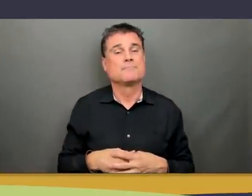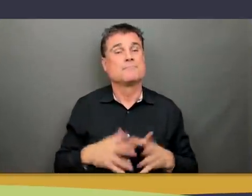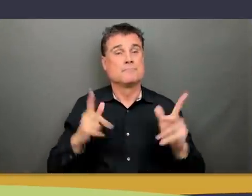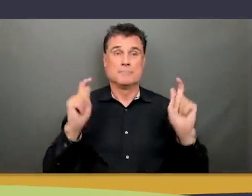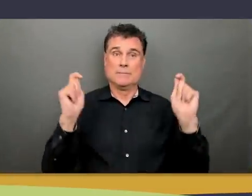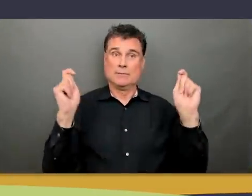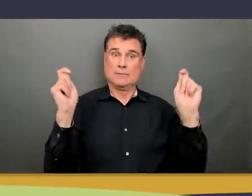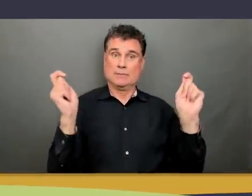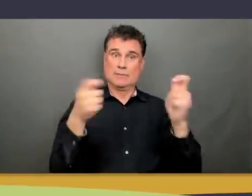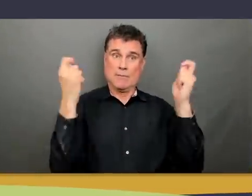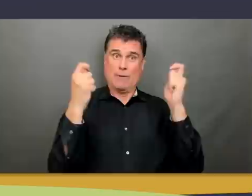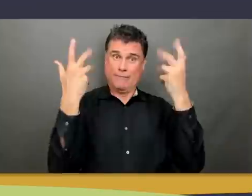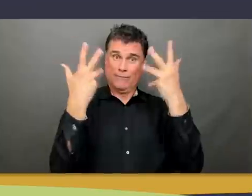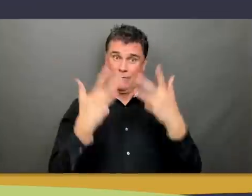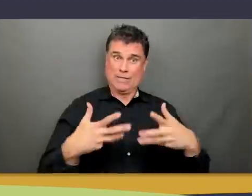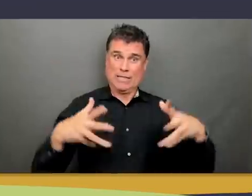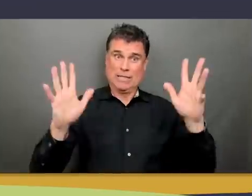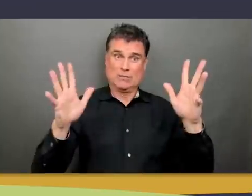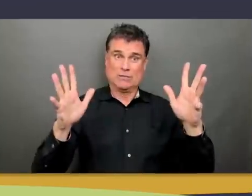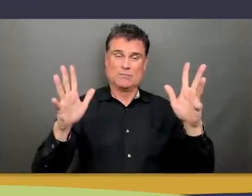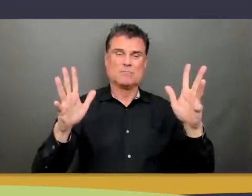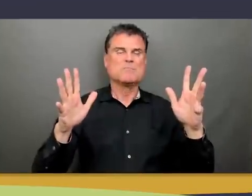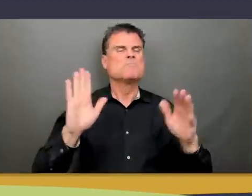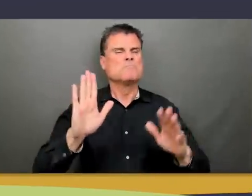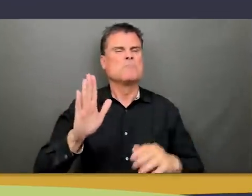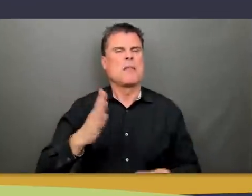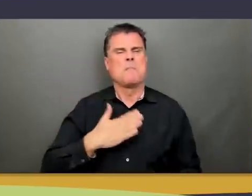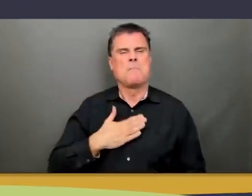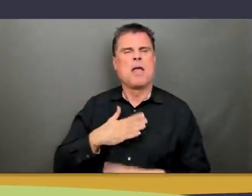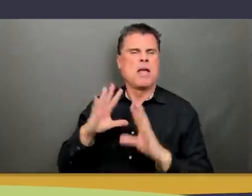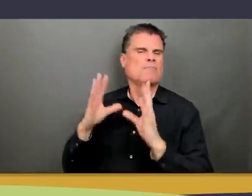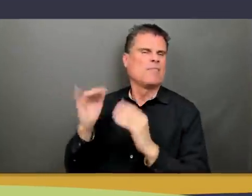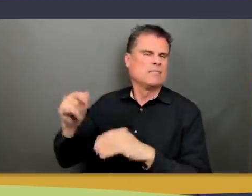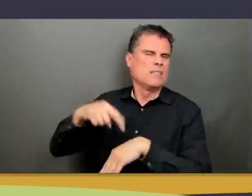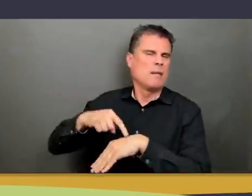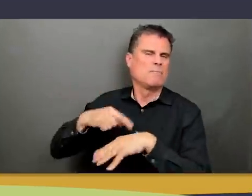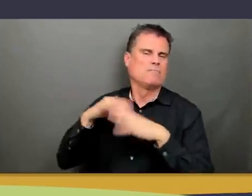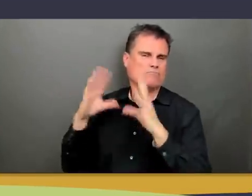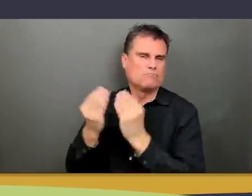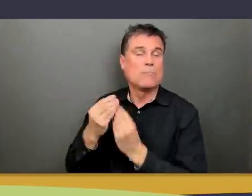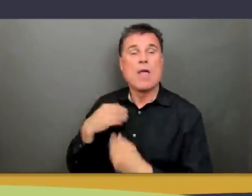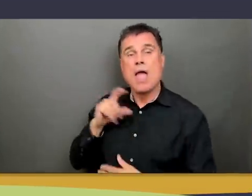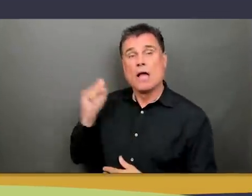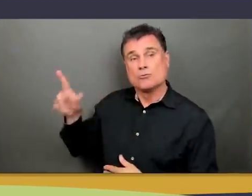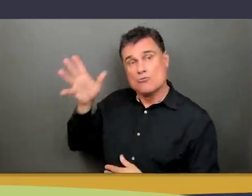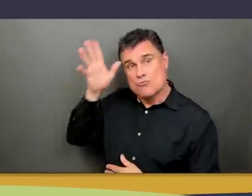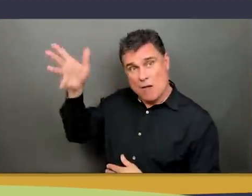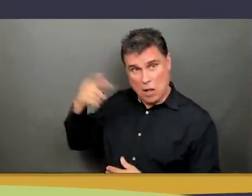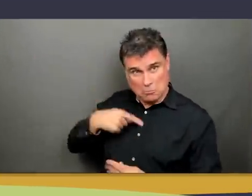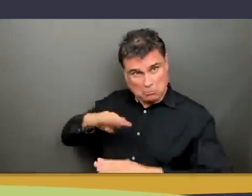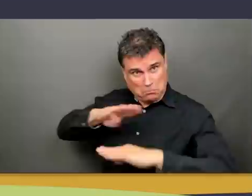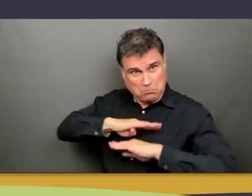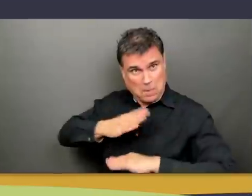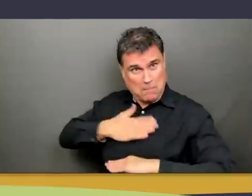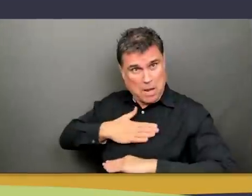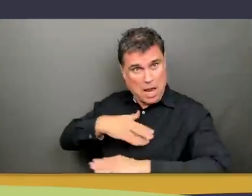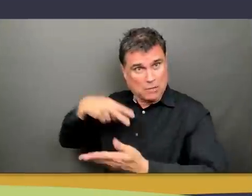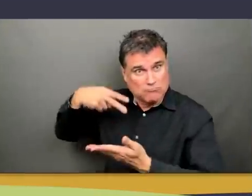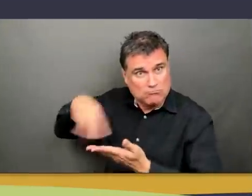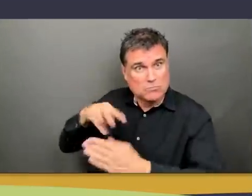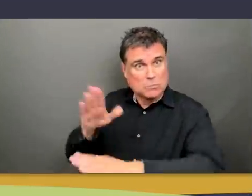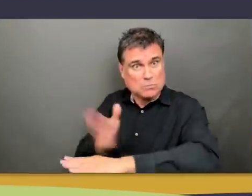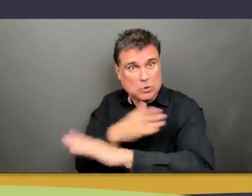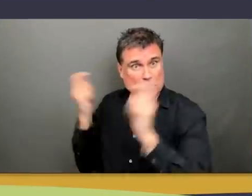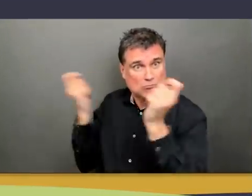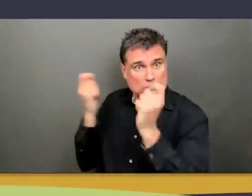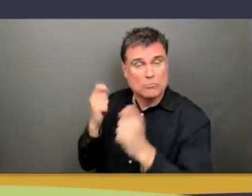said, everything was good, but you forgot one thing. You need a song for when your men, children, or women come out and they hold their